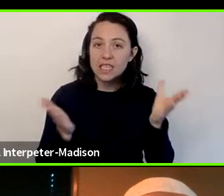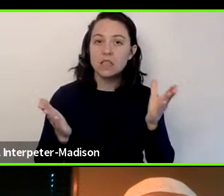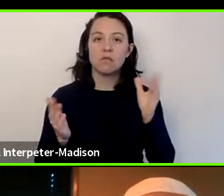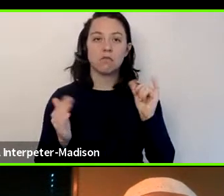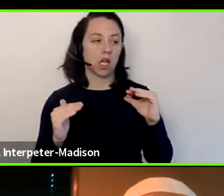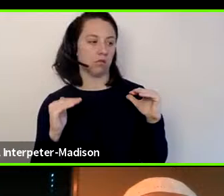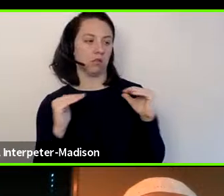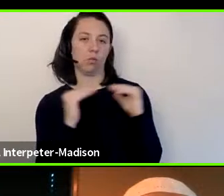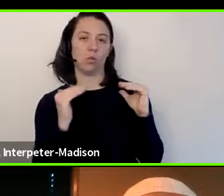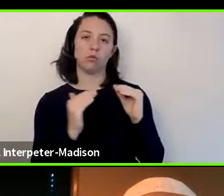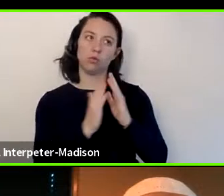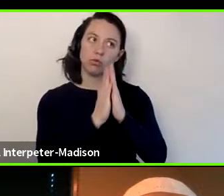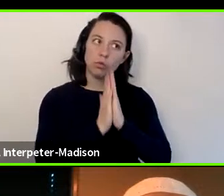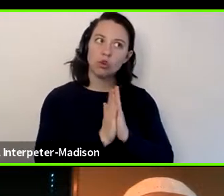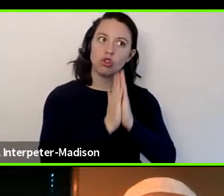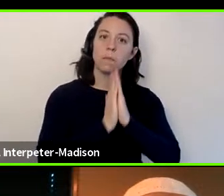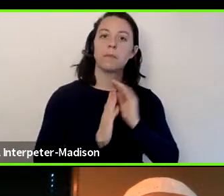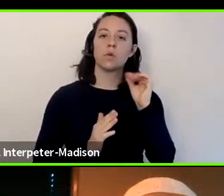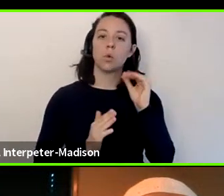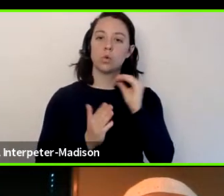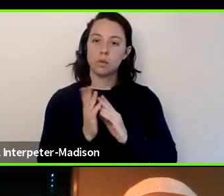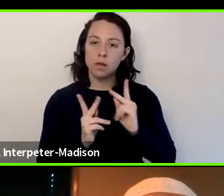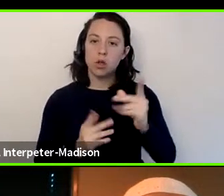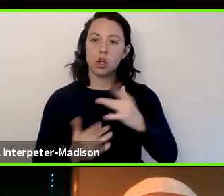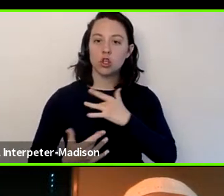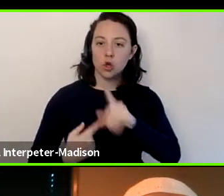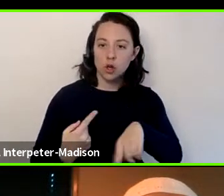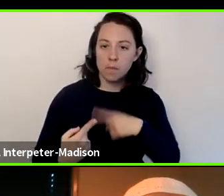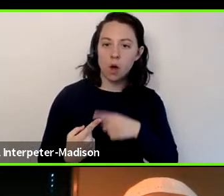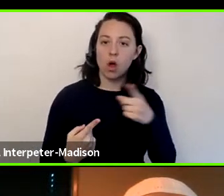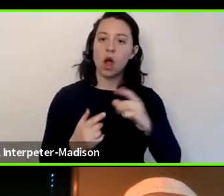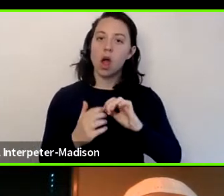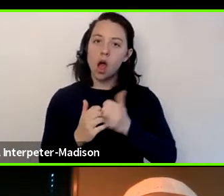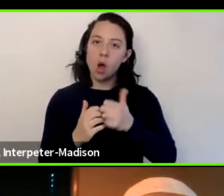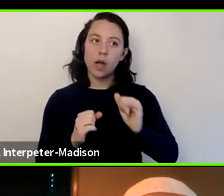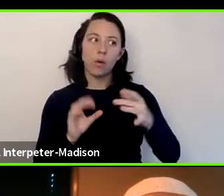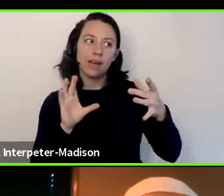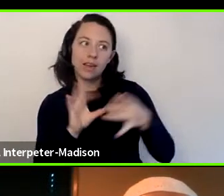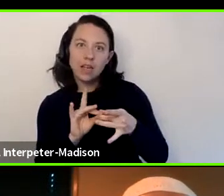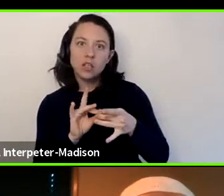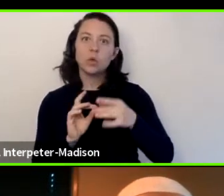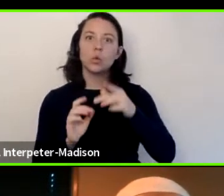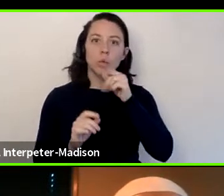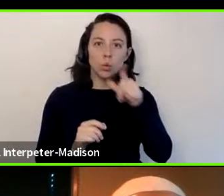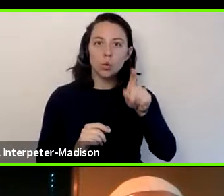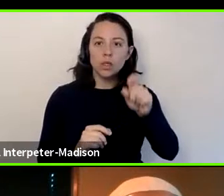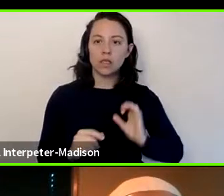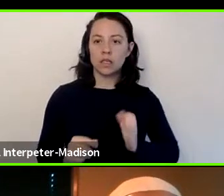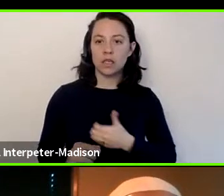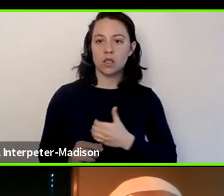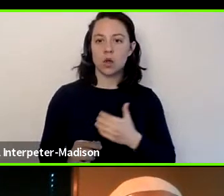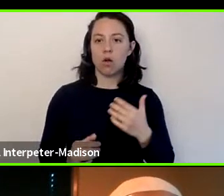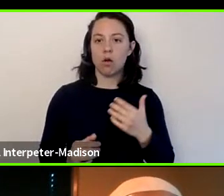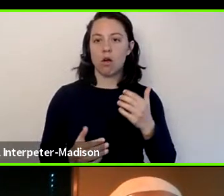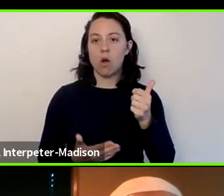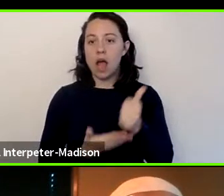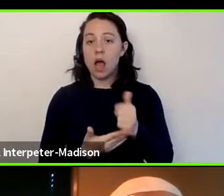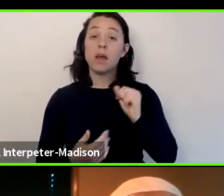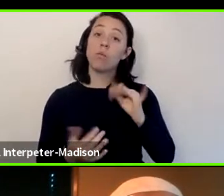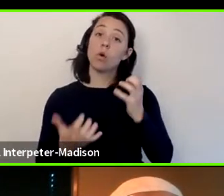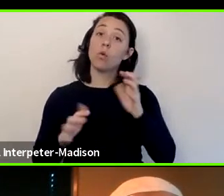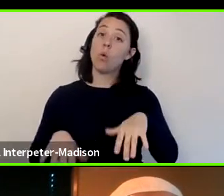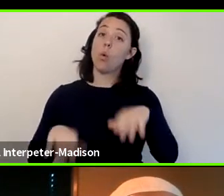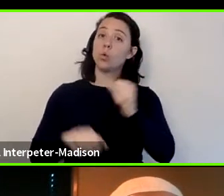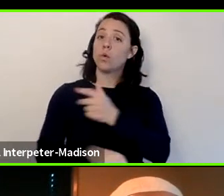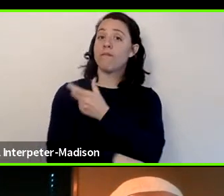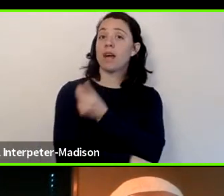And so there's a real concern about how could we get connected with who might need our help. If we wanted to host a vaccination clinic, how do we